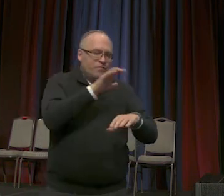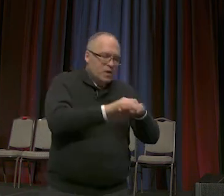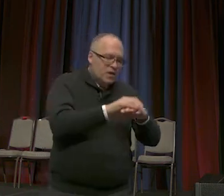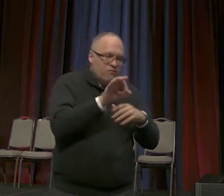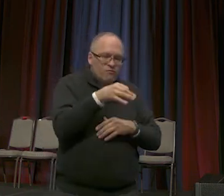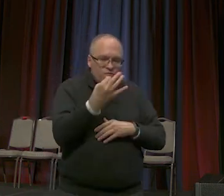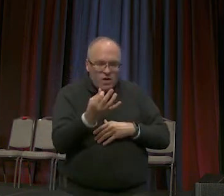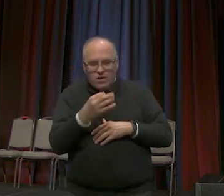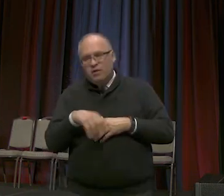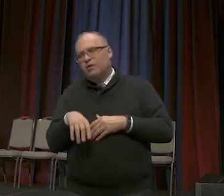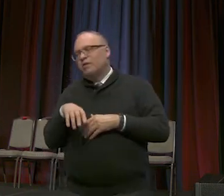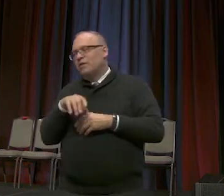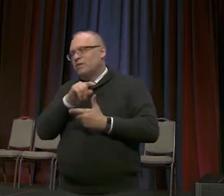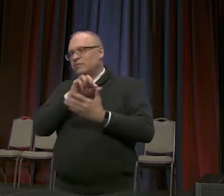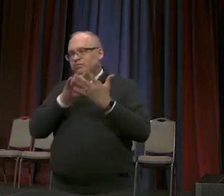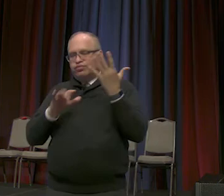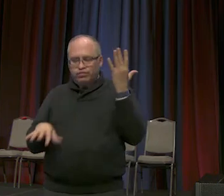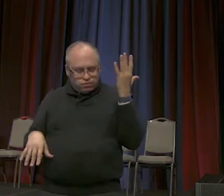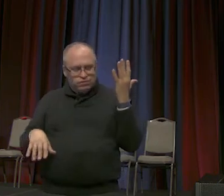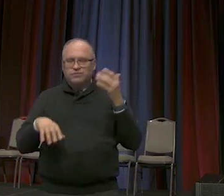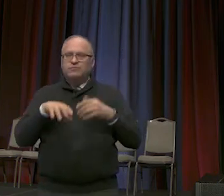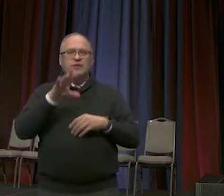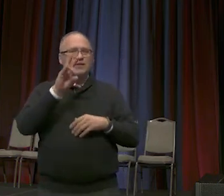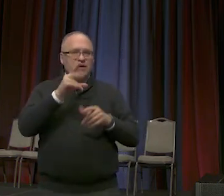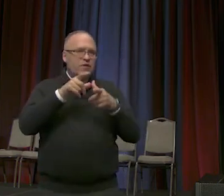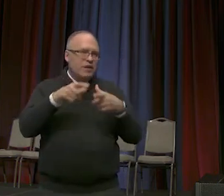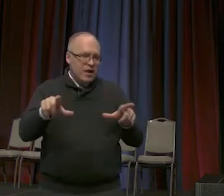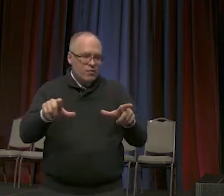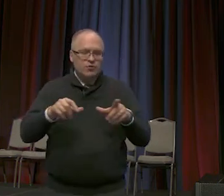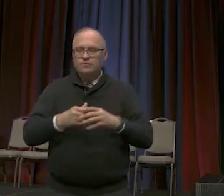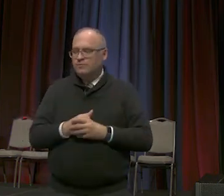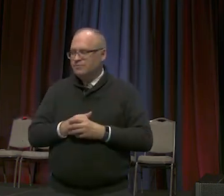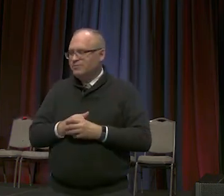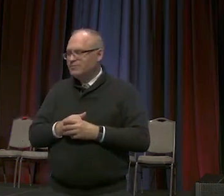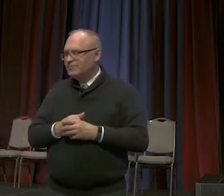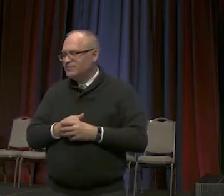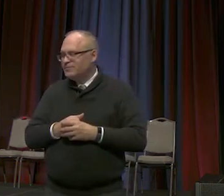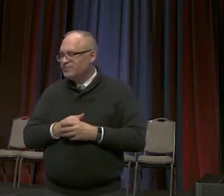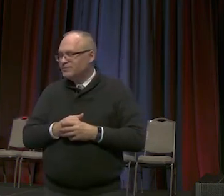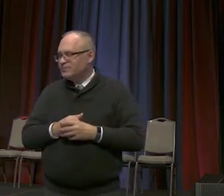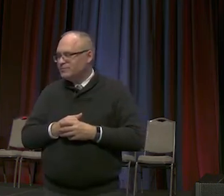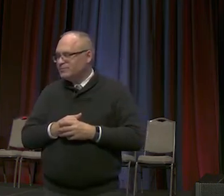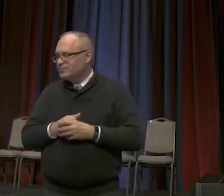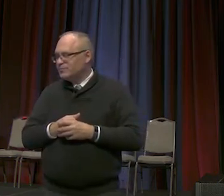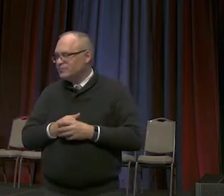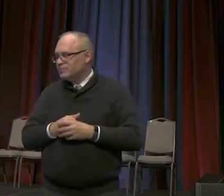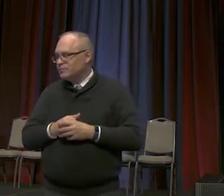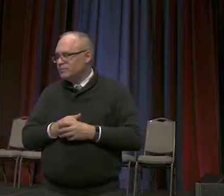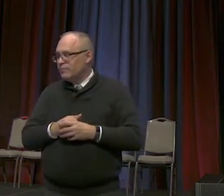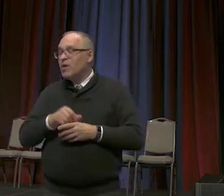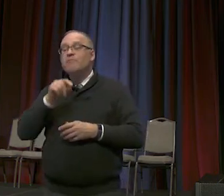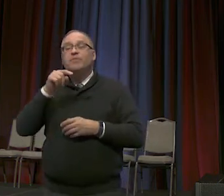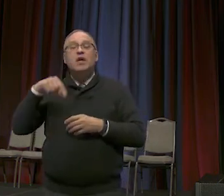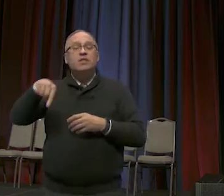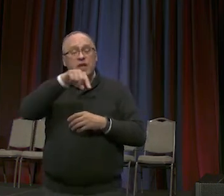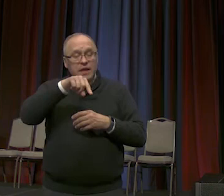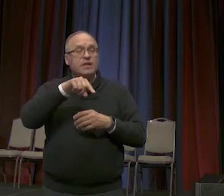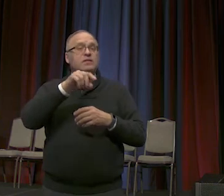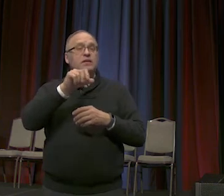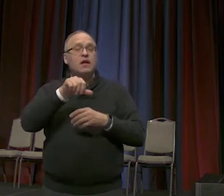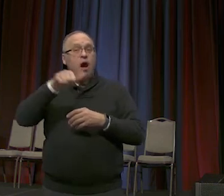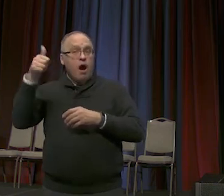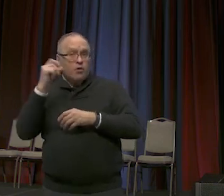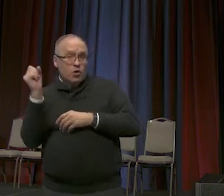French, Kiswahili, and Portuguese, as well as Spanish and Korean. Ultimately, these, among many other questions, such